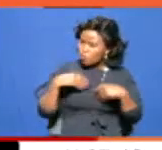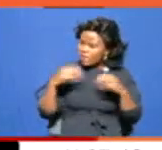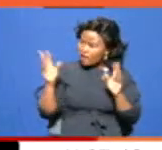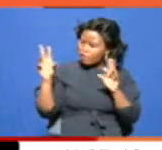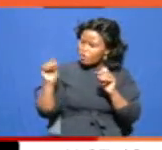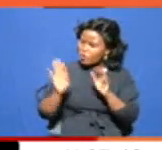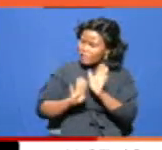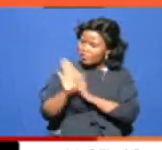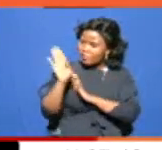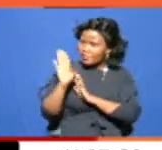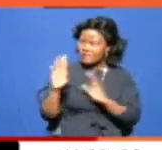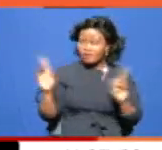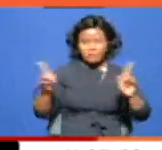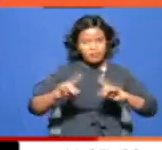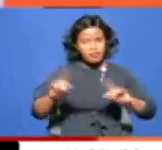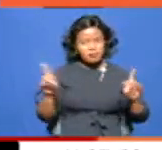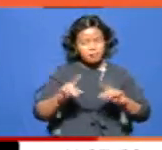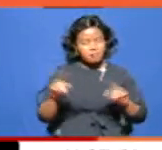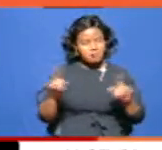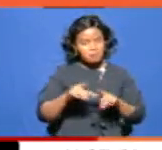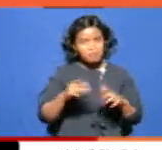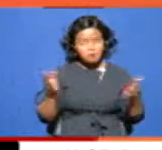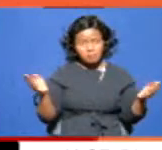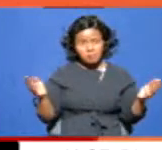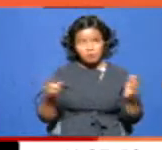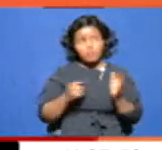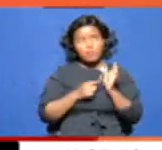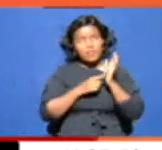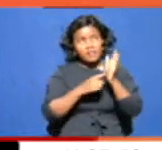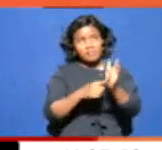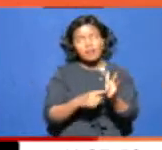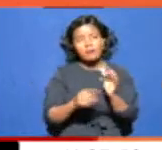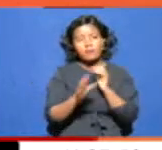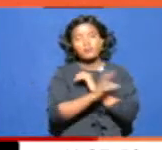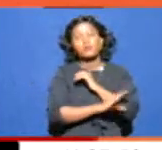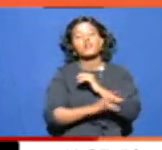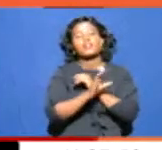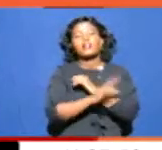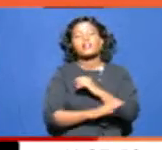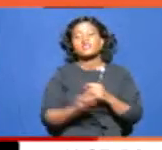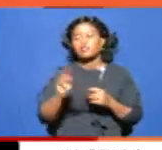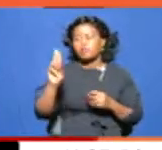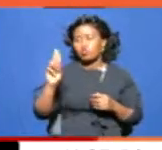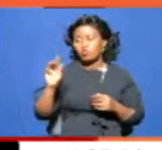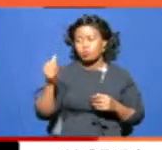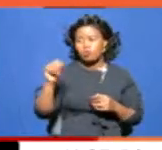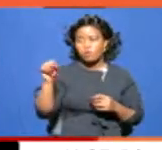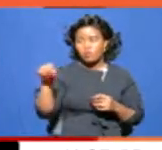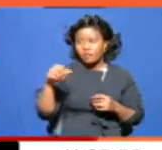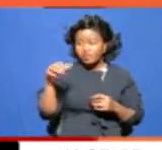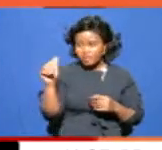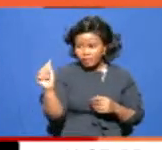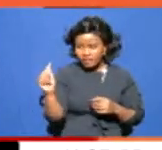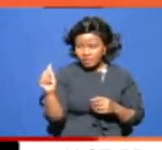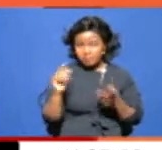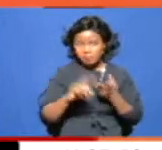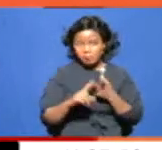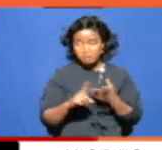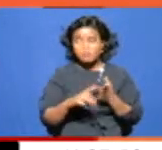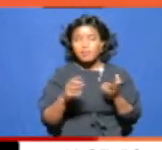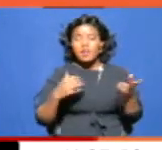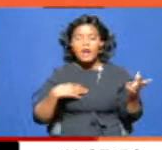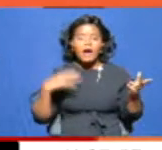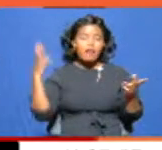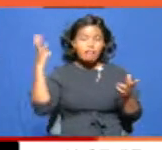Africa. Yeah. I'll give you an example of a country like the USA. We have colleges that have